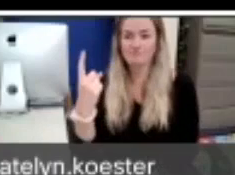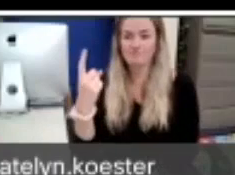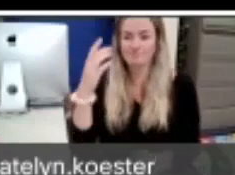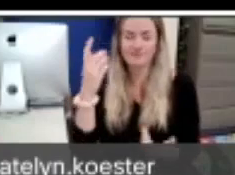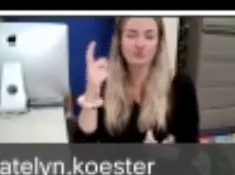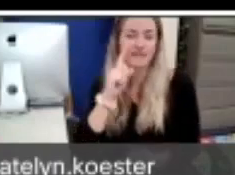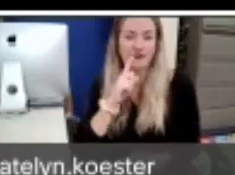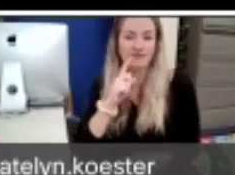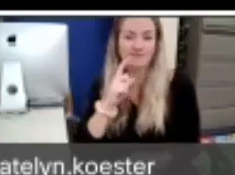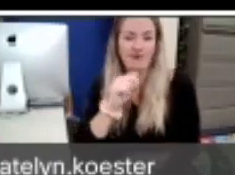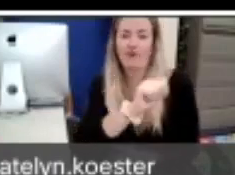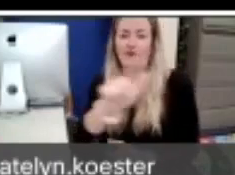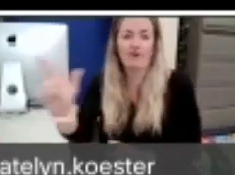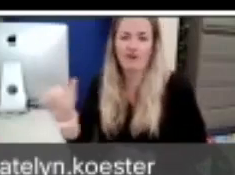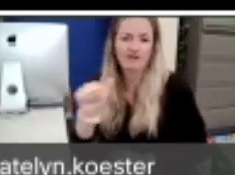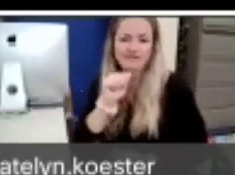Yeah. So